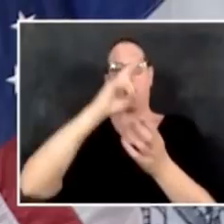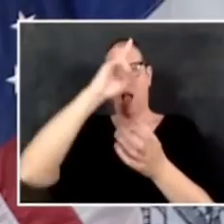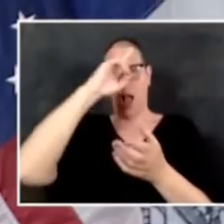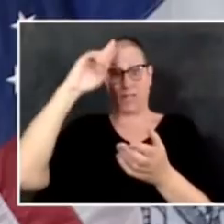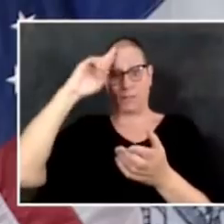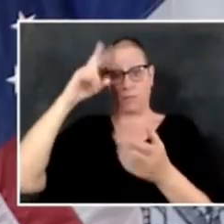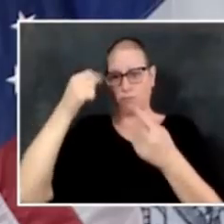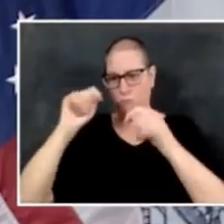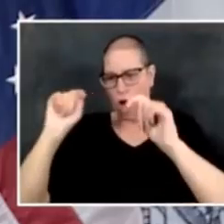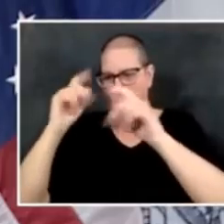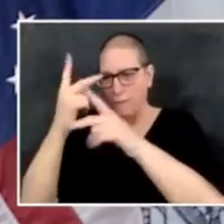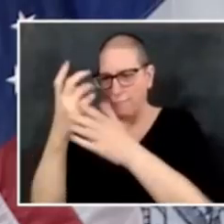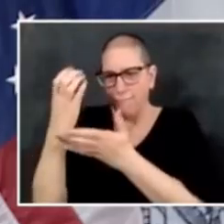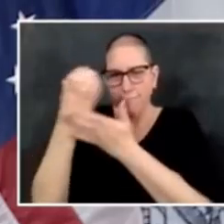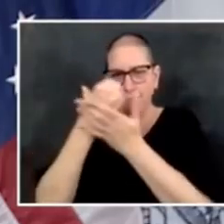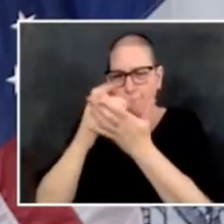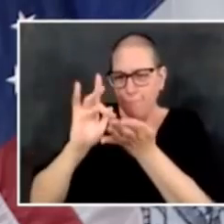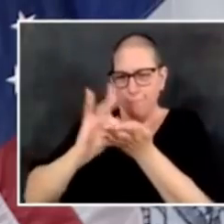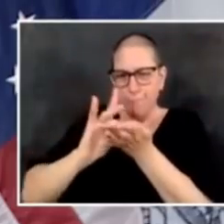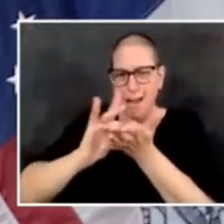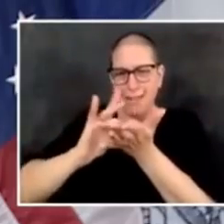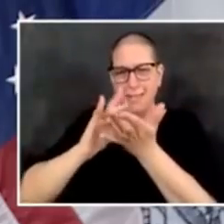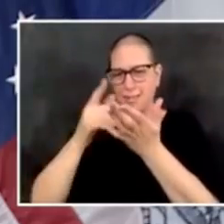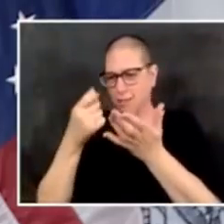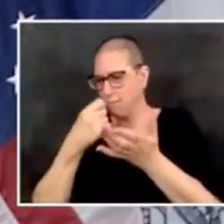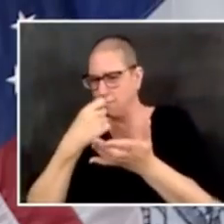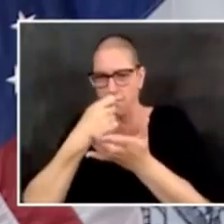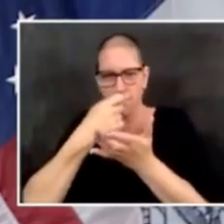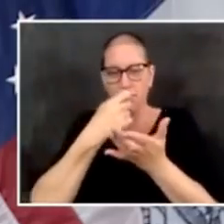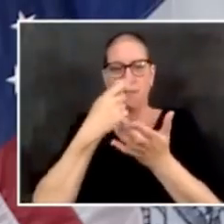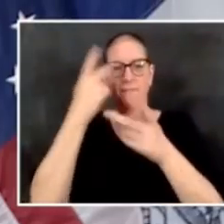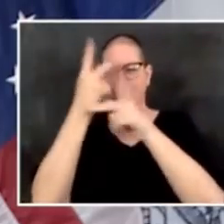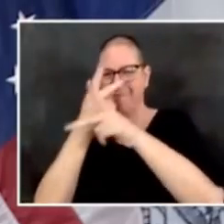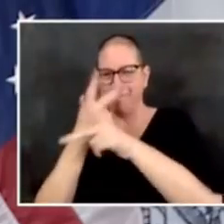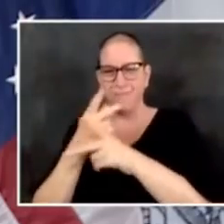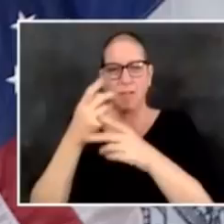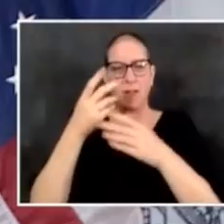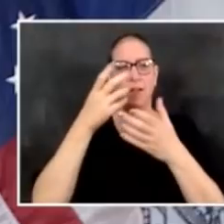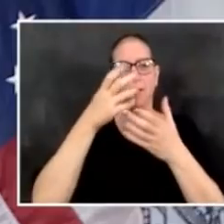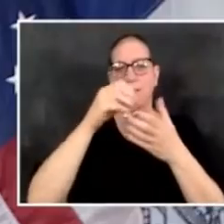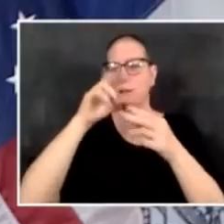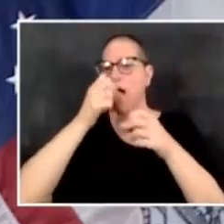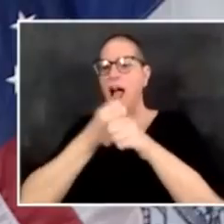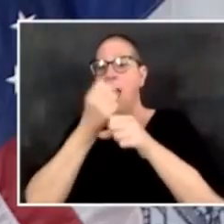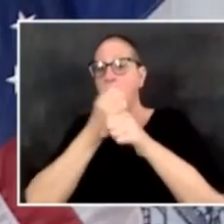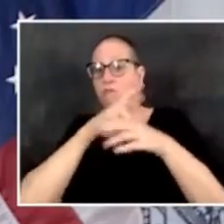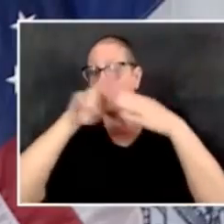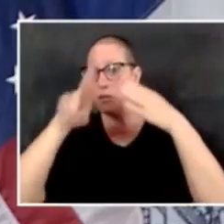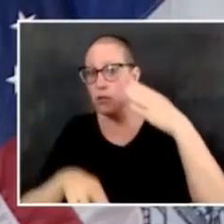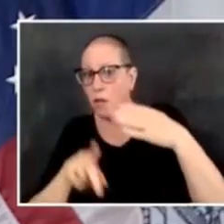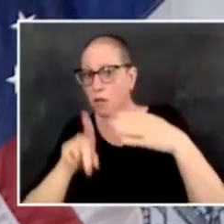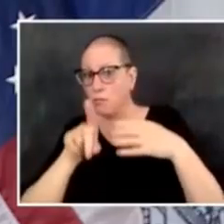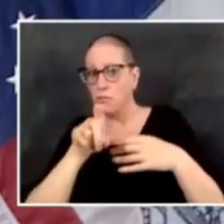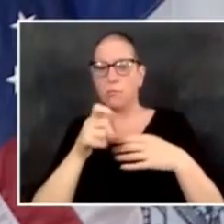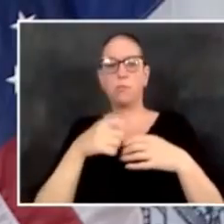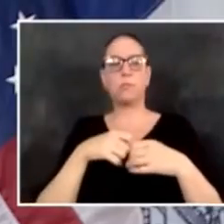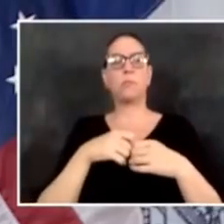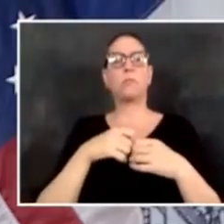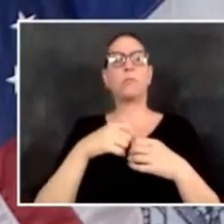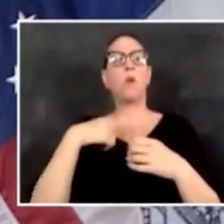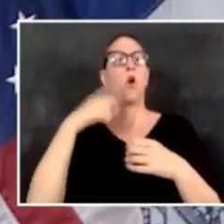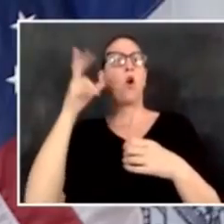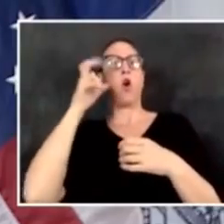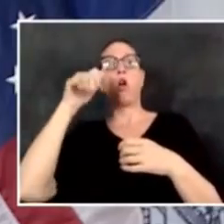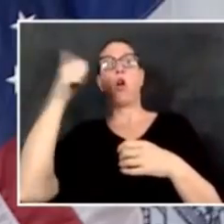underlying issues and are on immunosuppressant drugs. And this is completely anecdotal, but they all